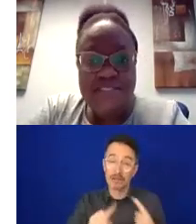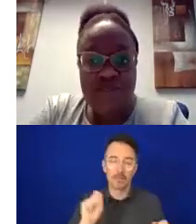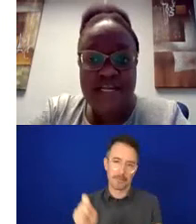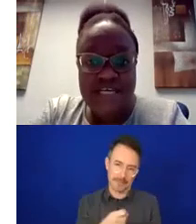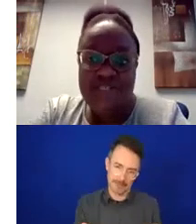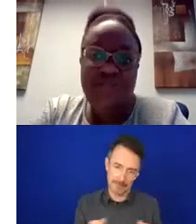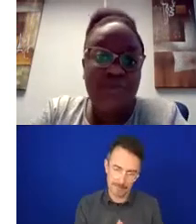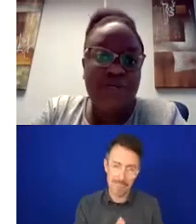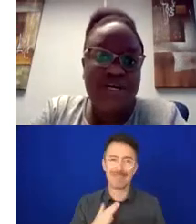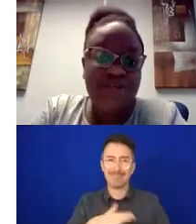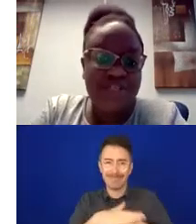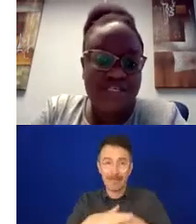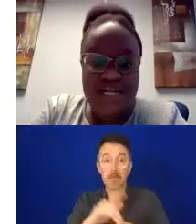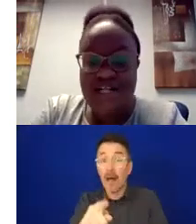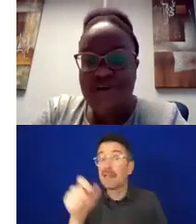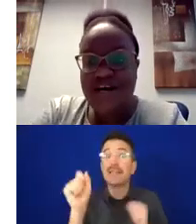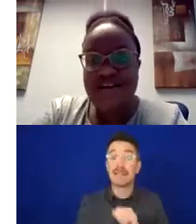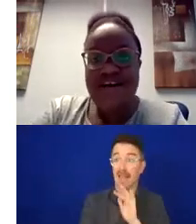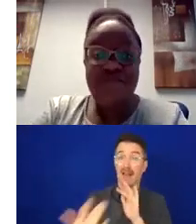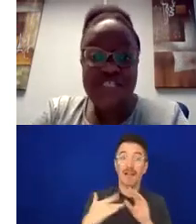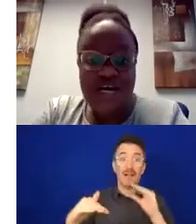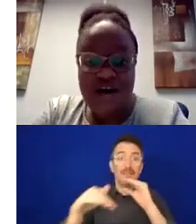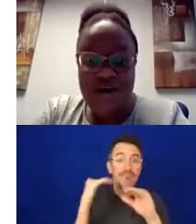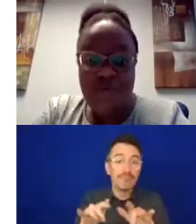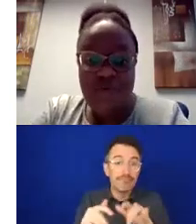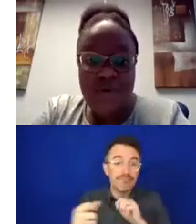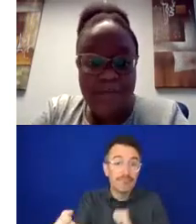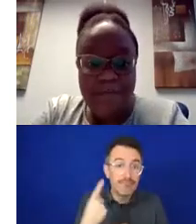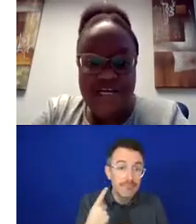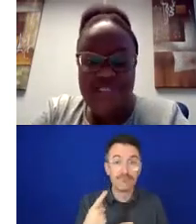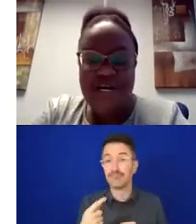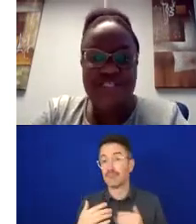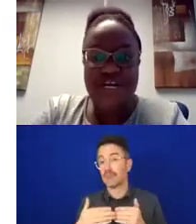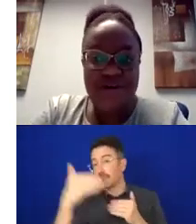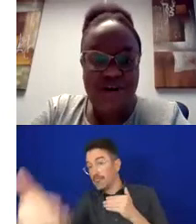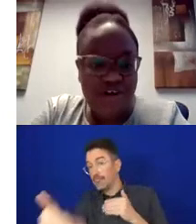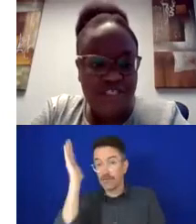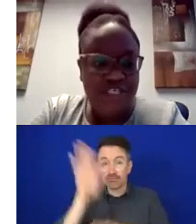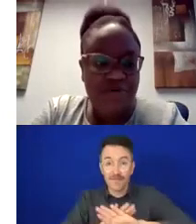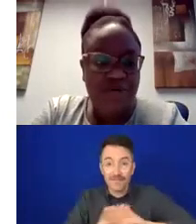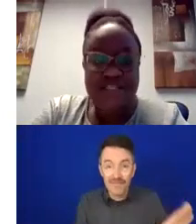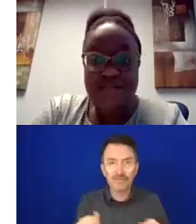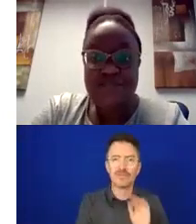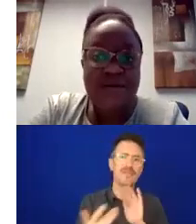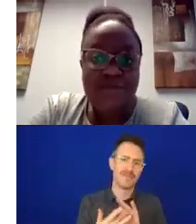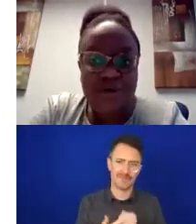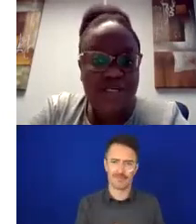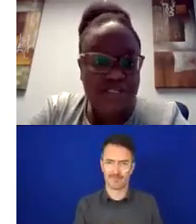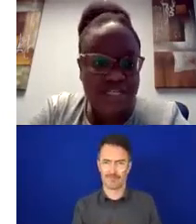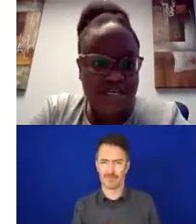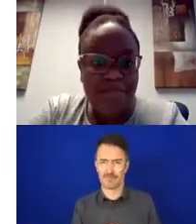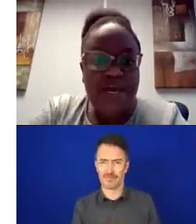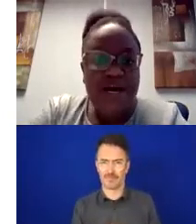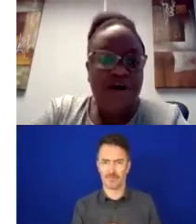ways to get in touch with what we are doing at Youth Excel. You can visit our webpage. You can check out our fact sheet. You can subscribe to